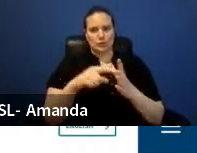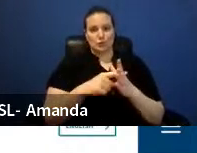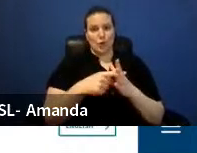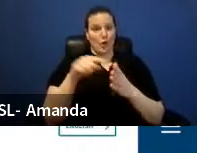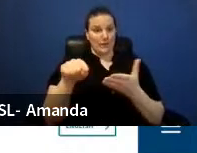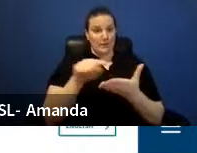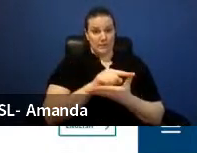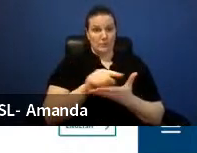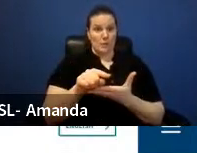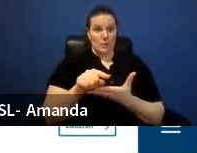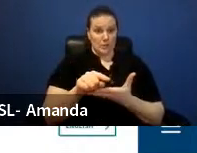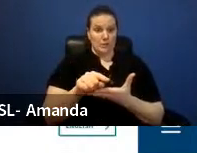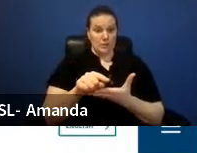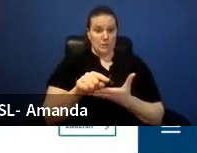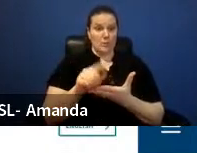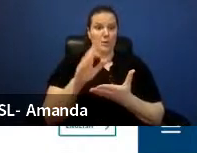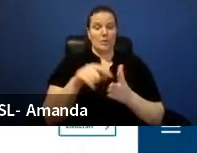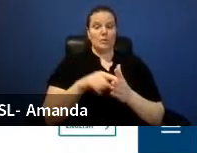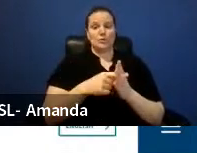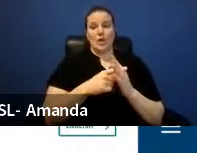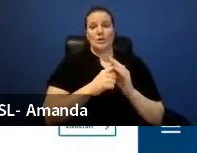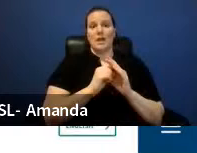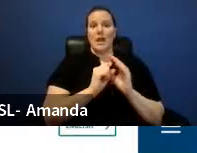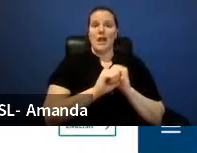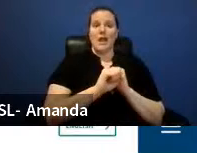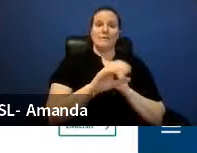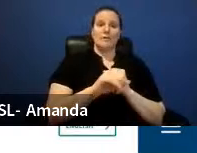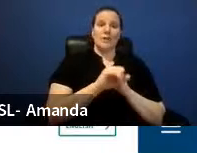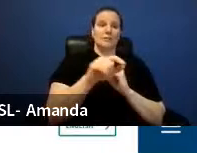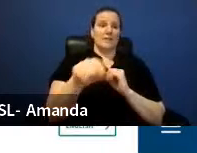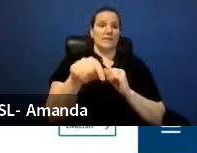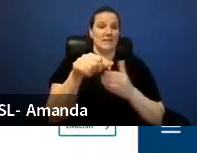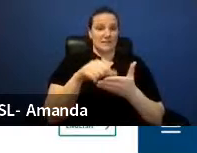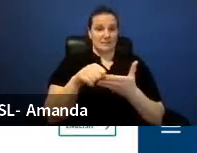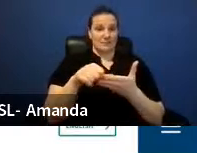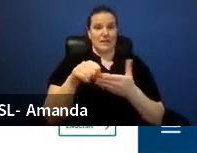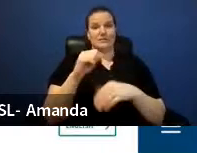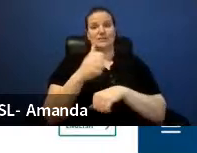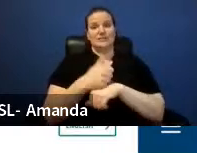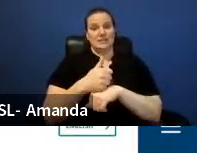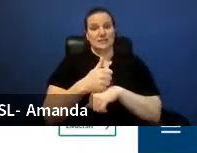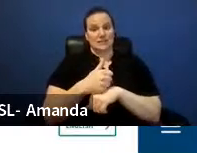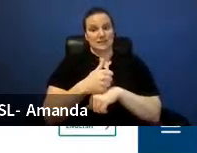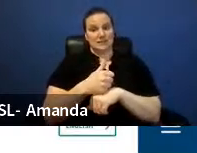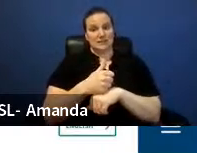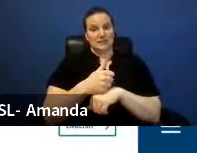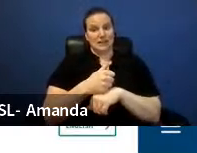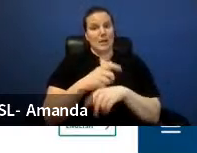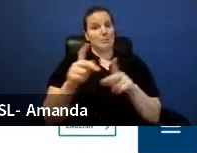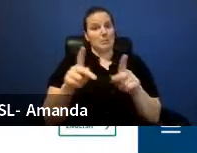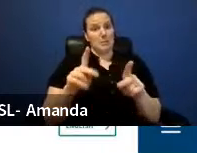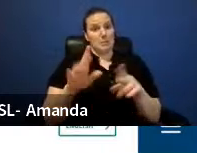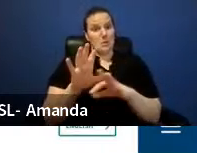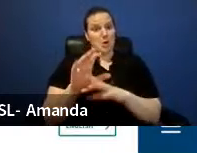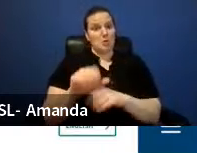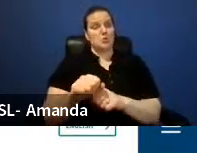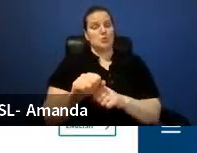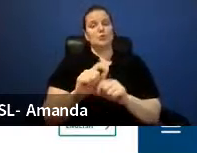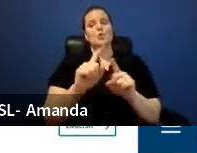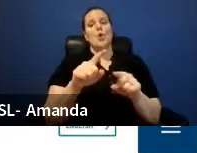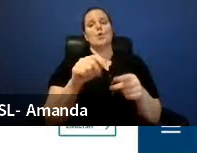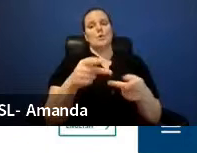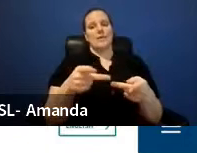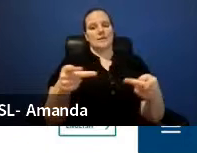week, we will start advertising that this page exists and get people used to going to this